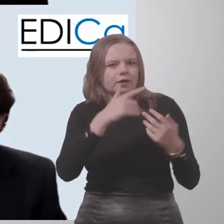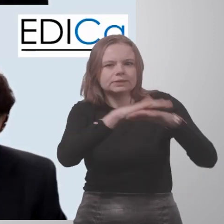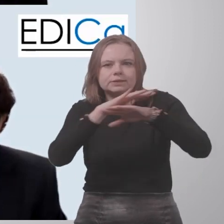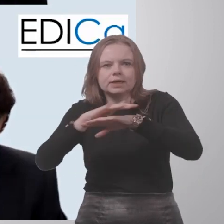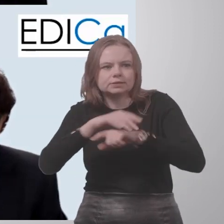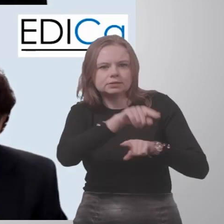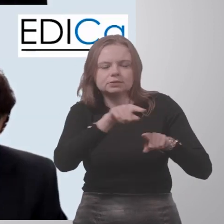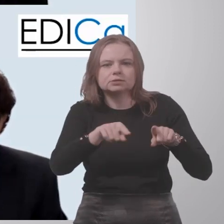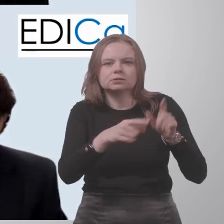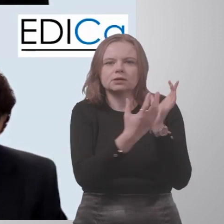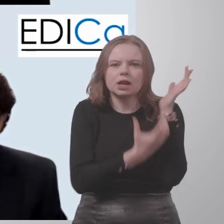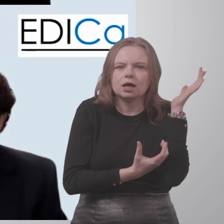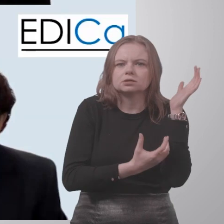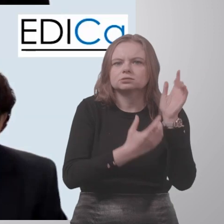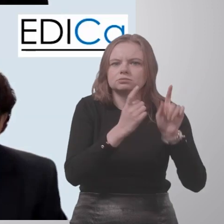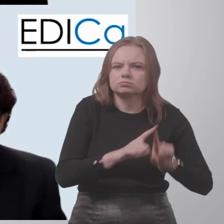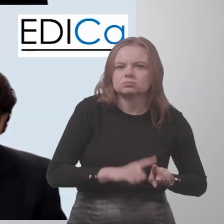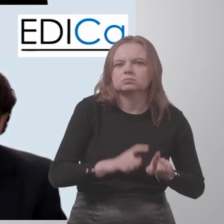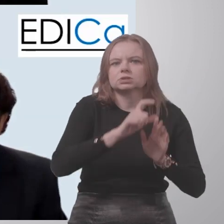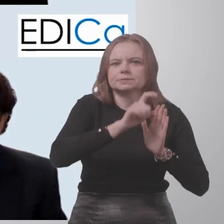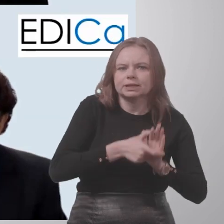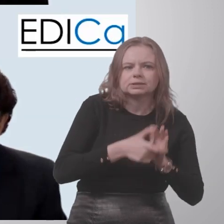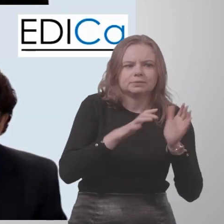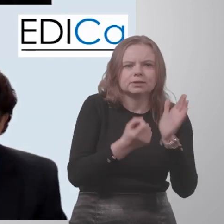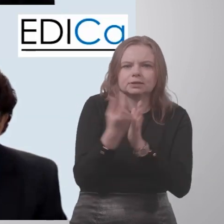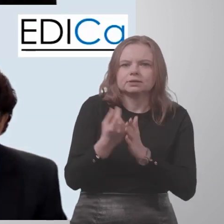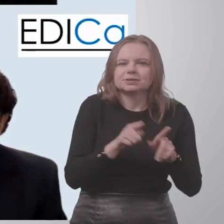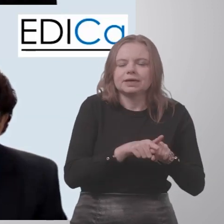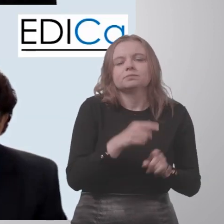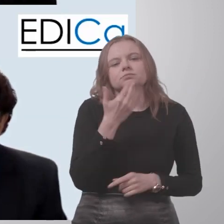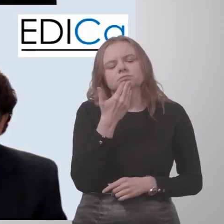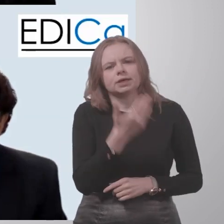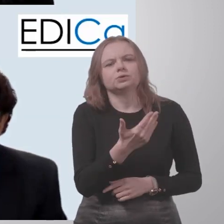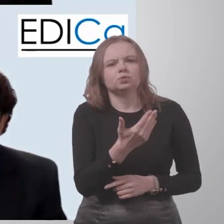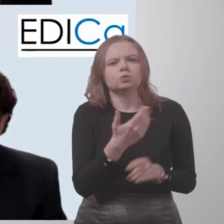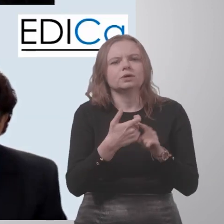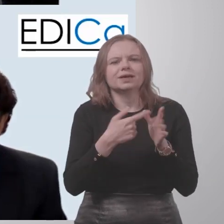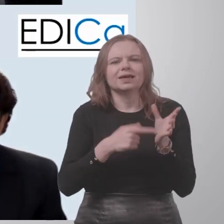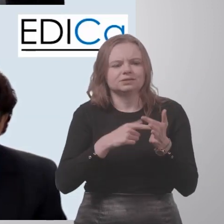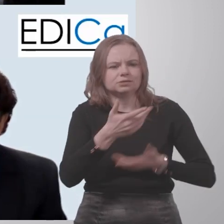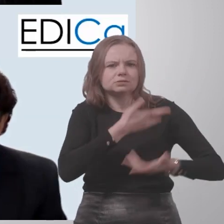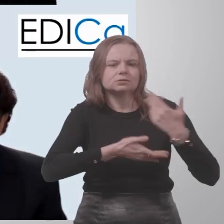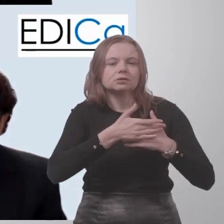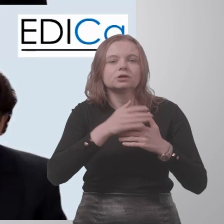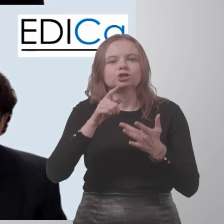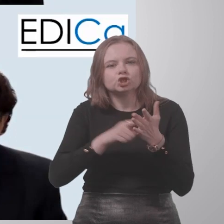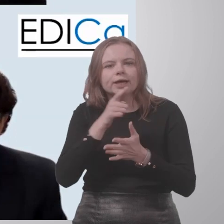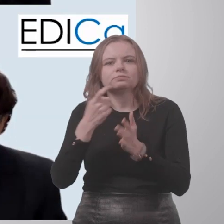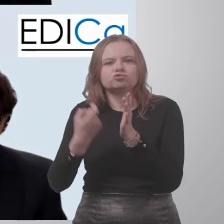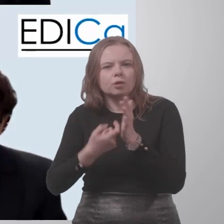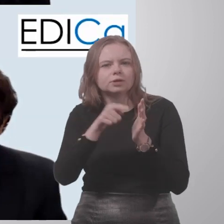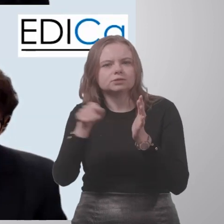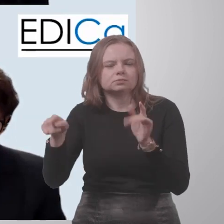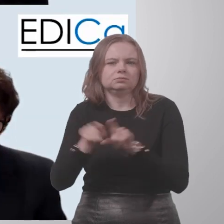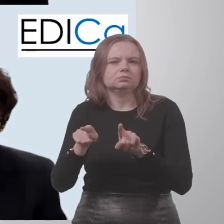much, Kate, for that, and obviously to James and to Robert. It's been brilliant. I think we've come to the point now where we have about 12 minutes left to be